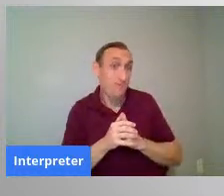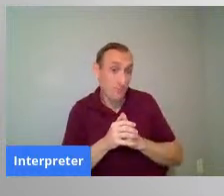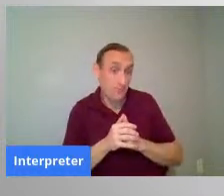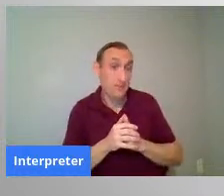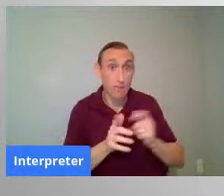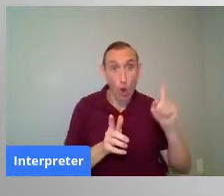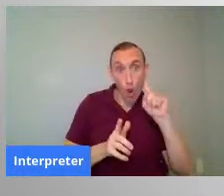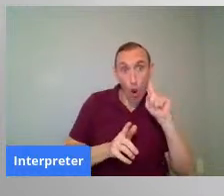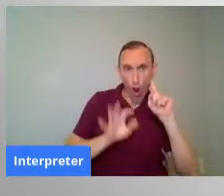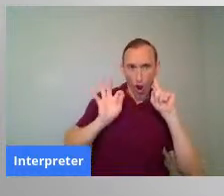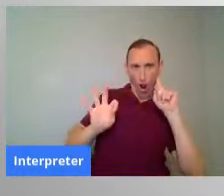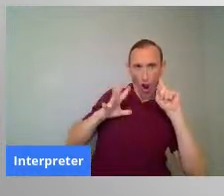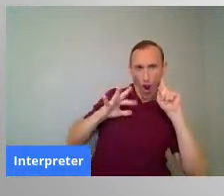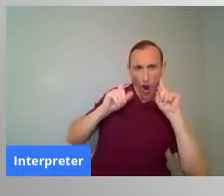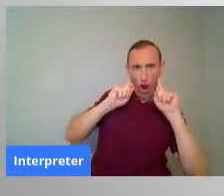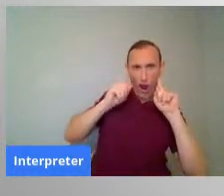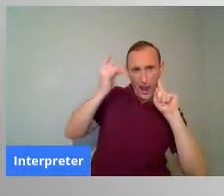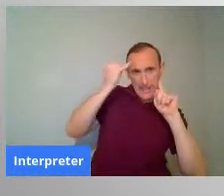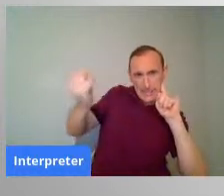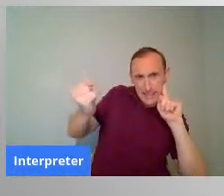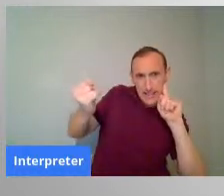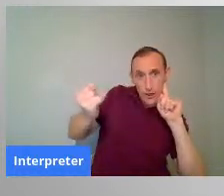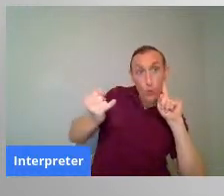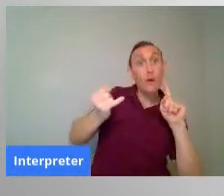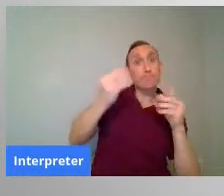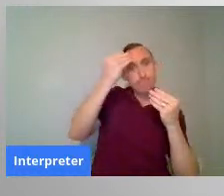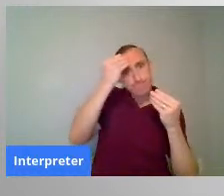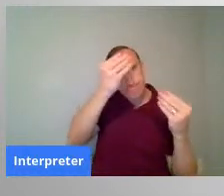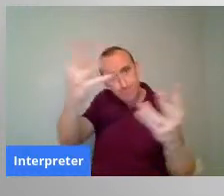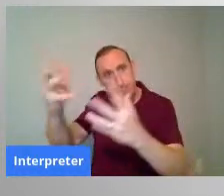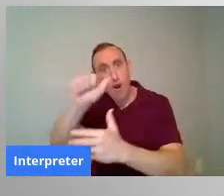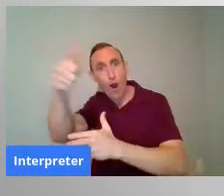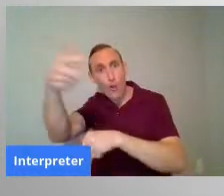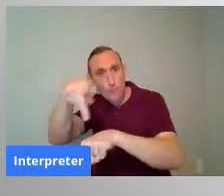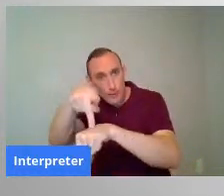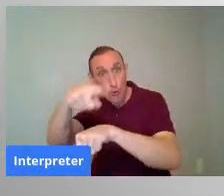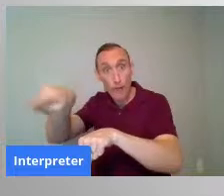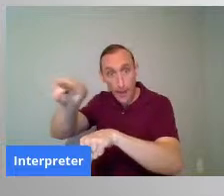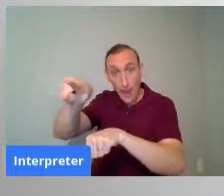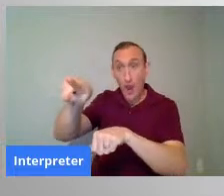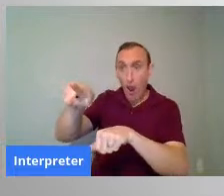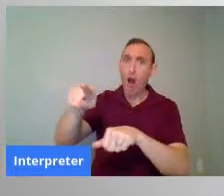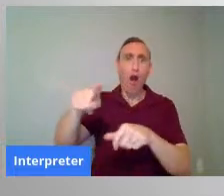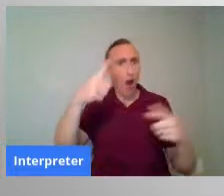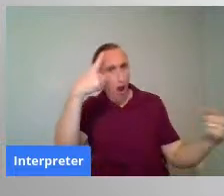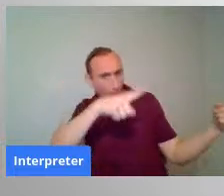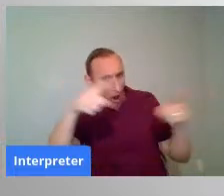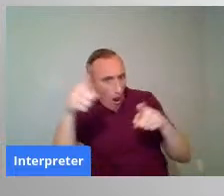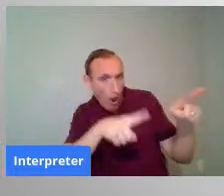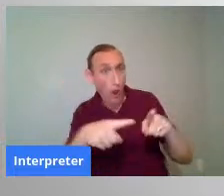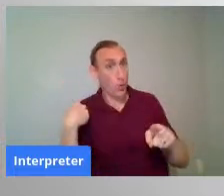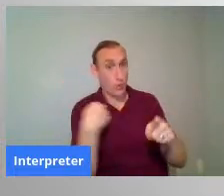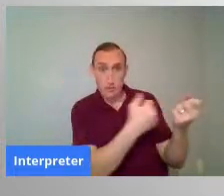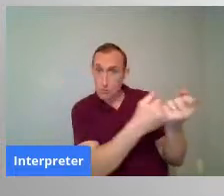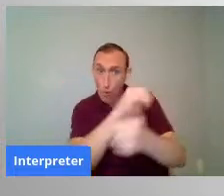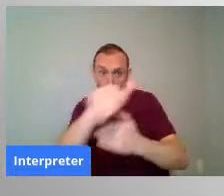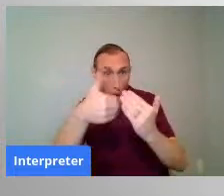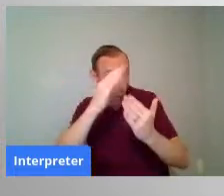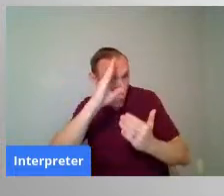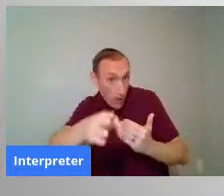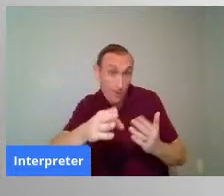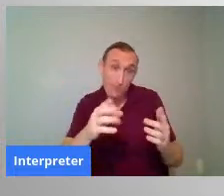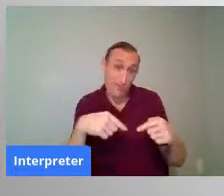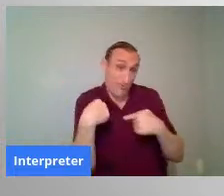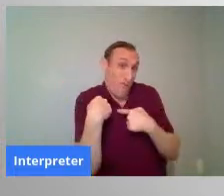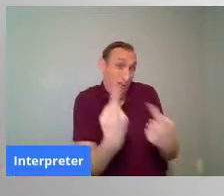it's something that you need, another principal may not have thought of that. And we have usually, in the case of instruction, bought